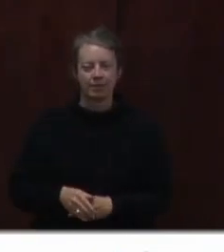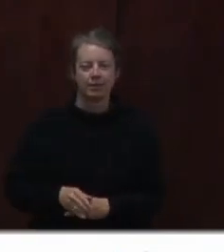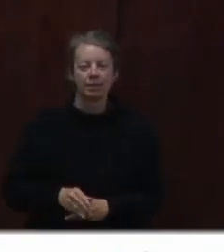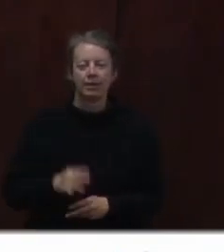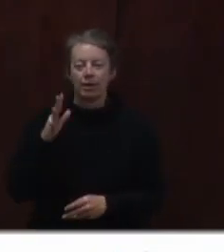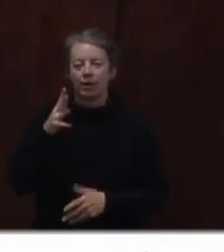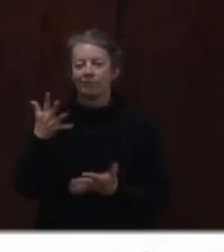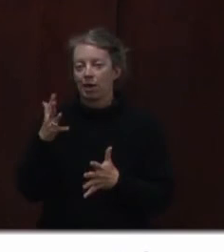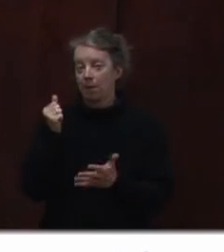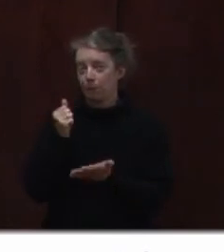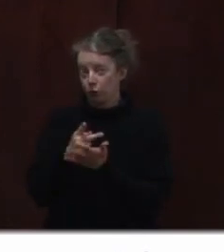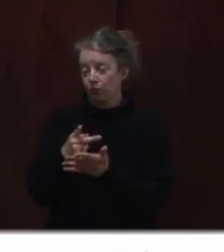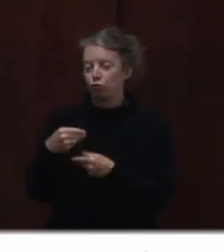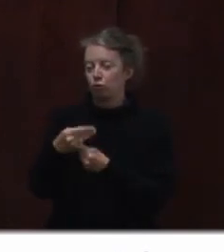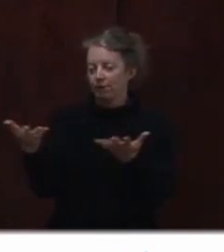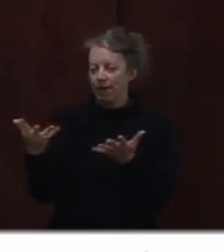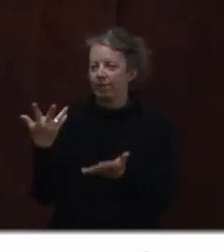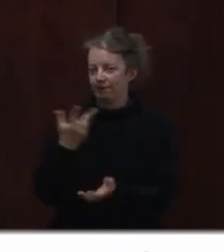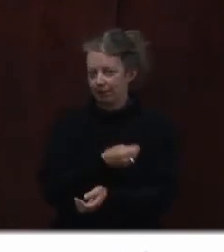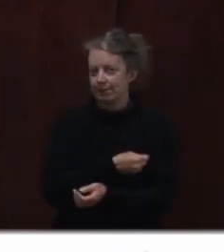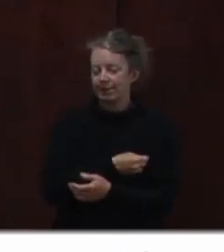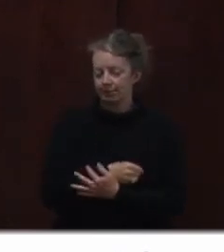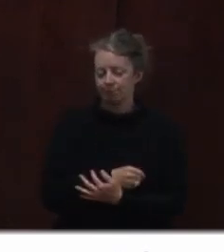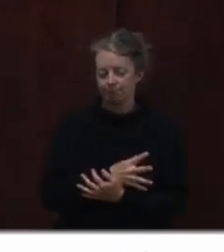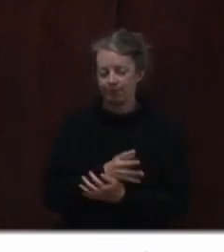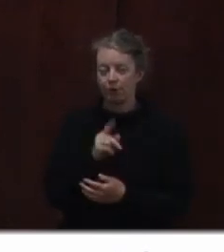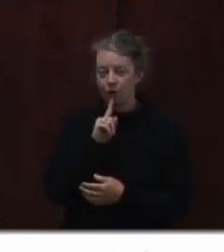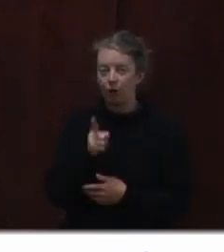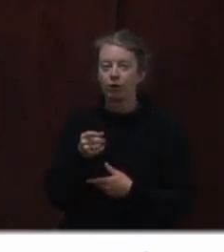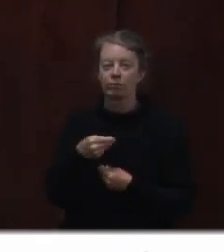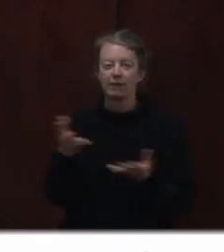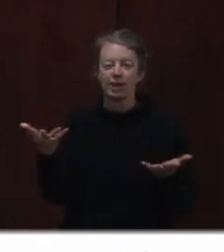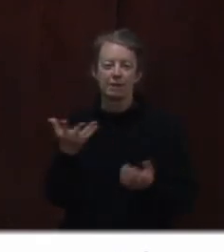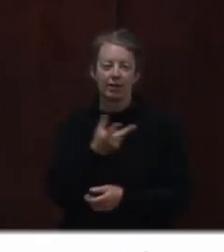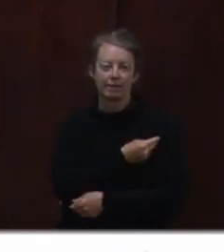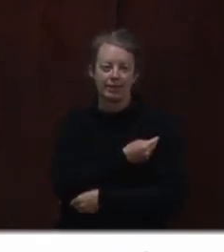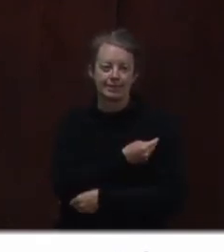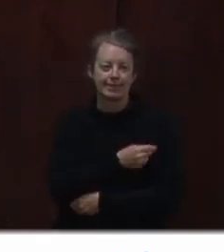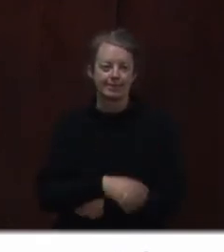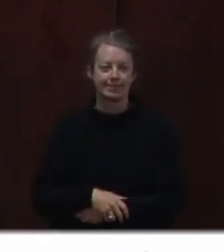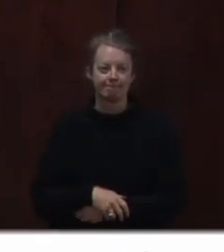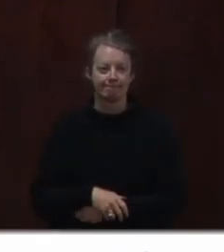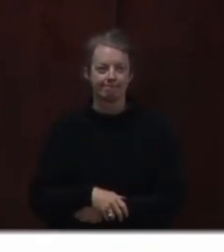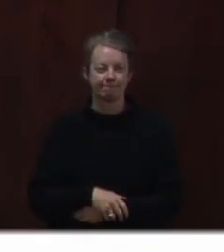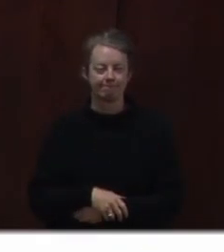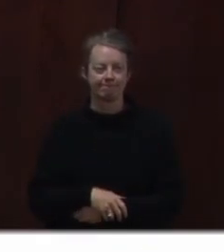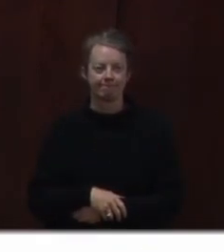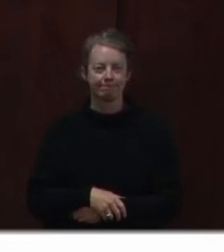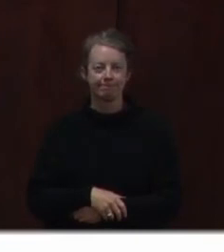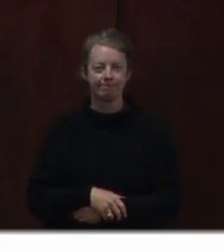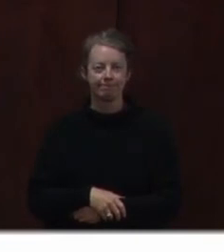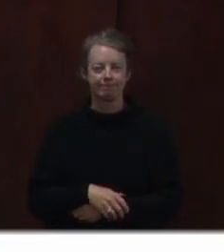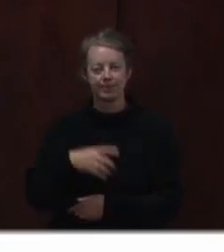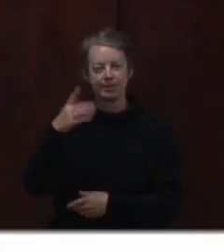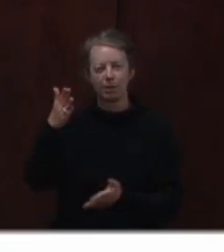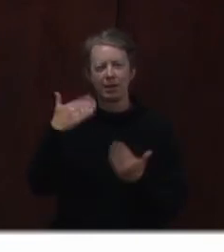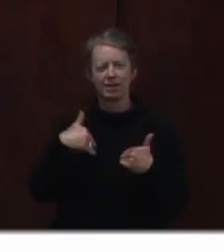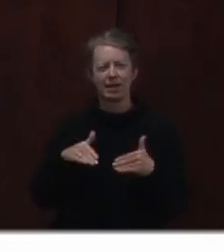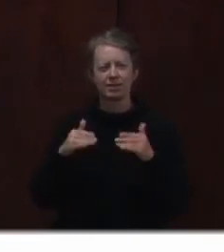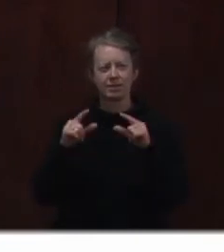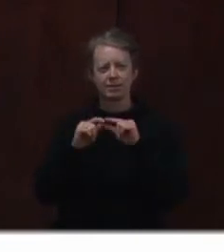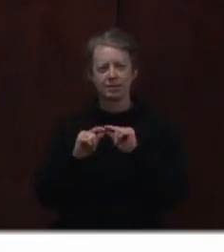for vaccine and are giving out vaccine. And so with that, I think my next